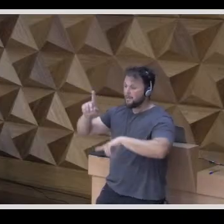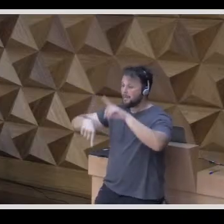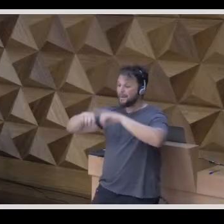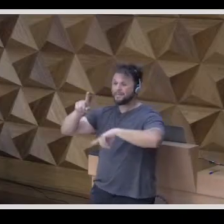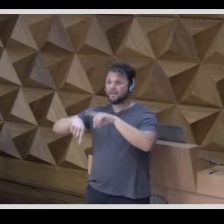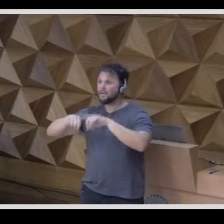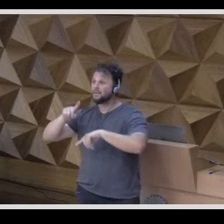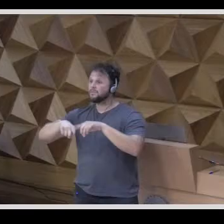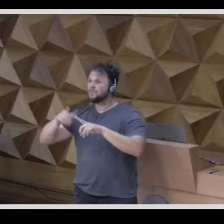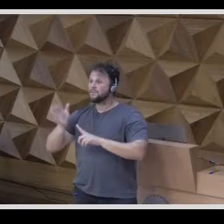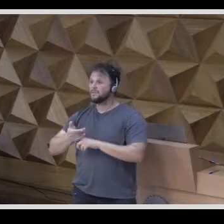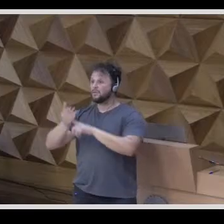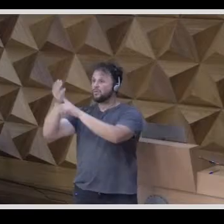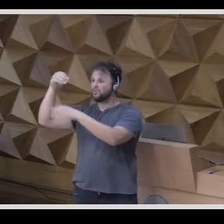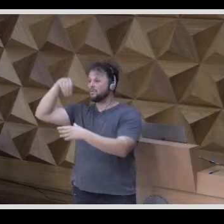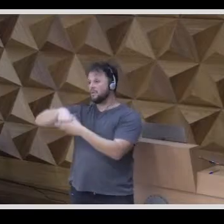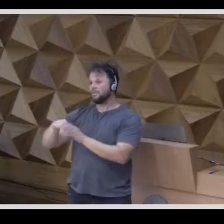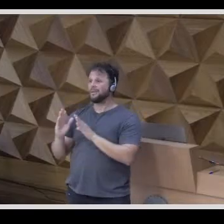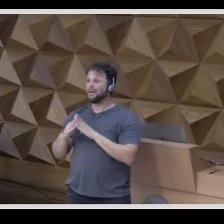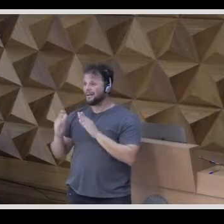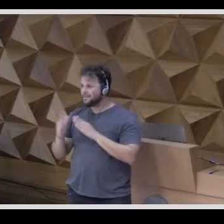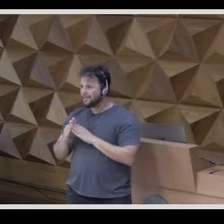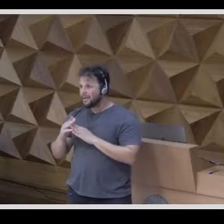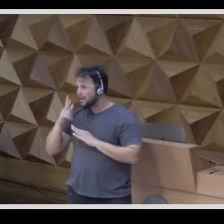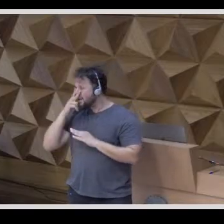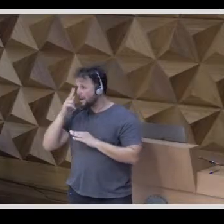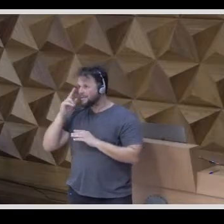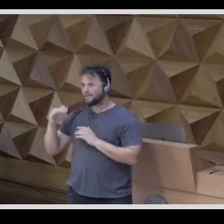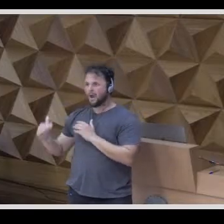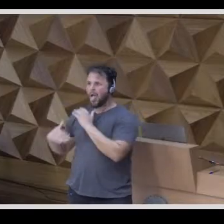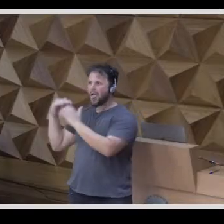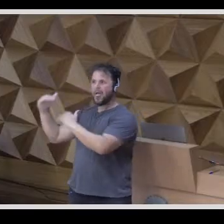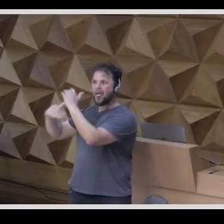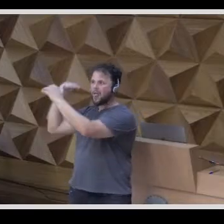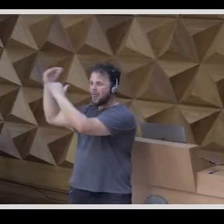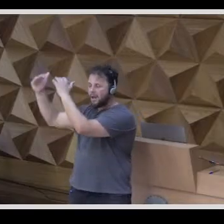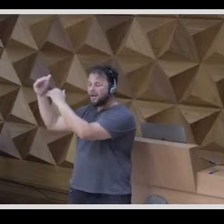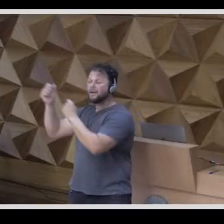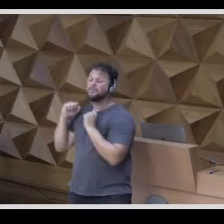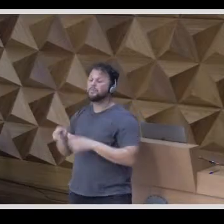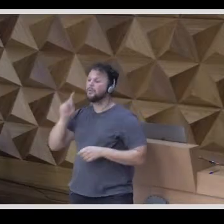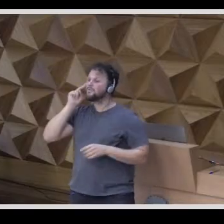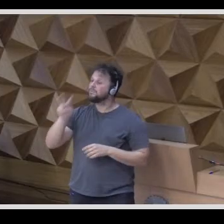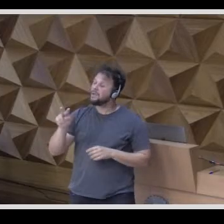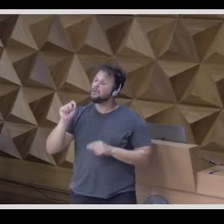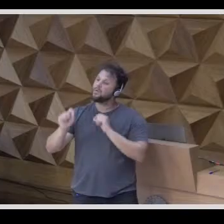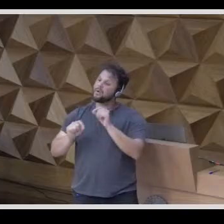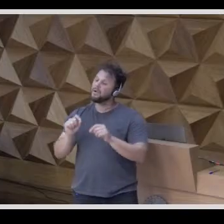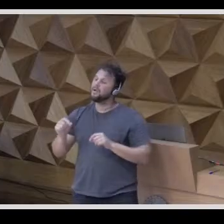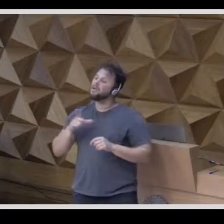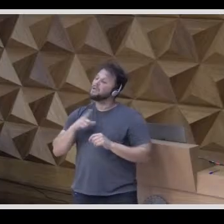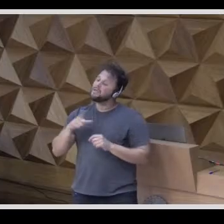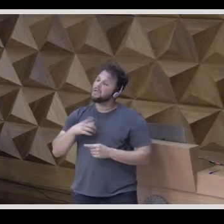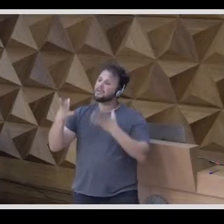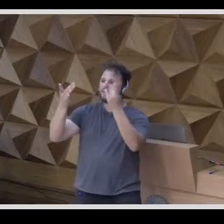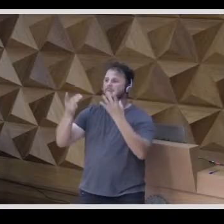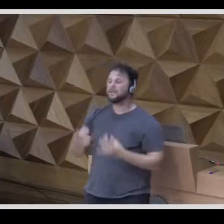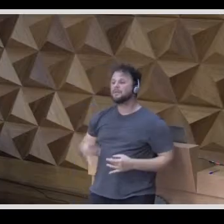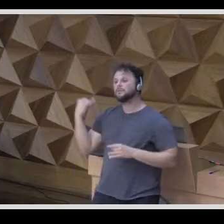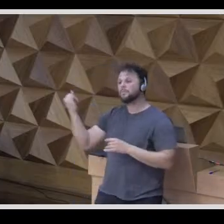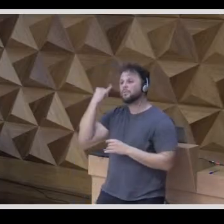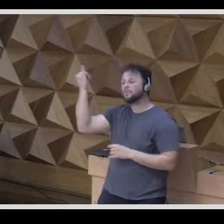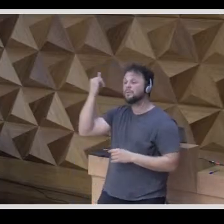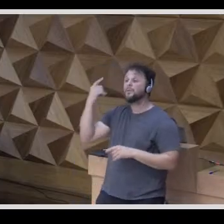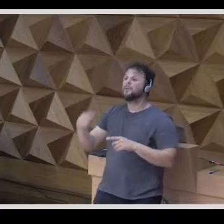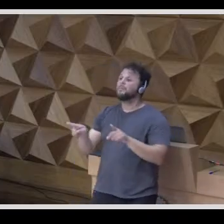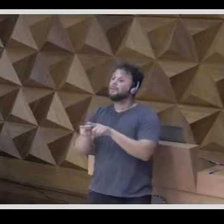itself, we can see that there are some really relevant, interesting, and important things within it. But also, if you think back